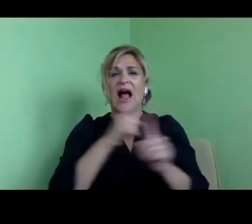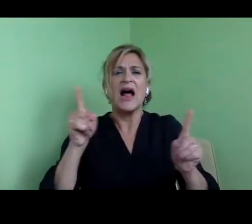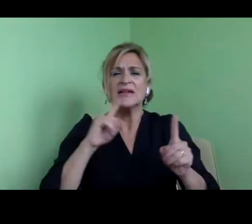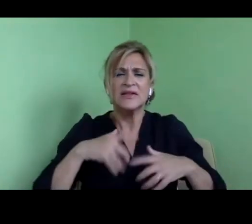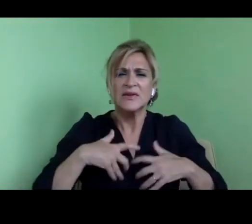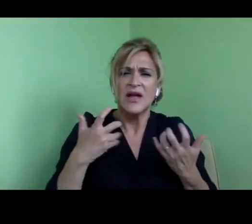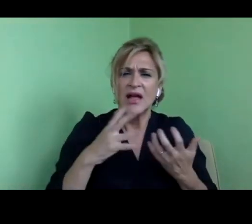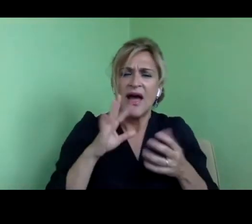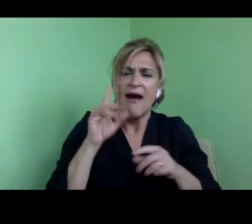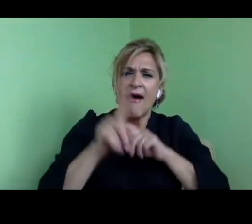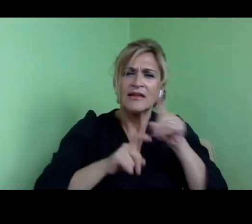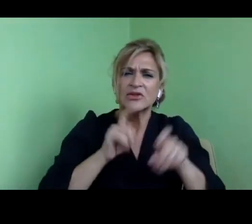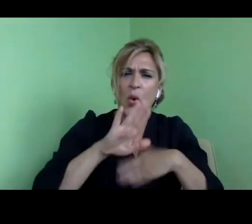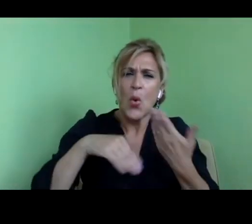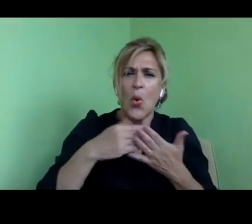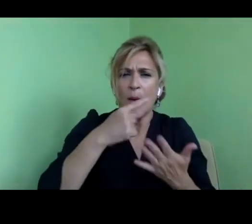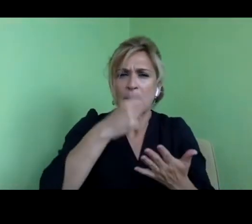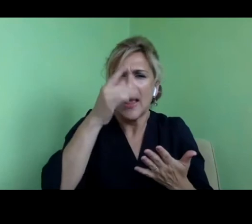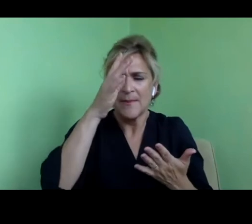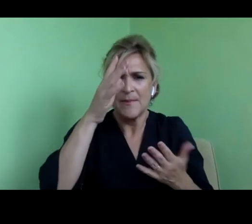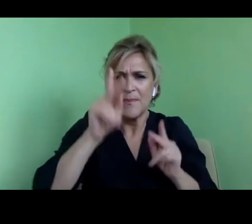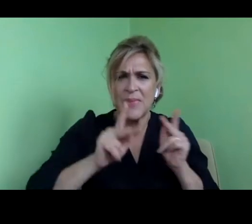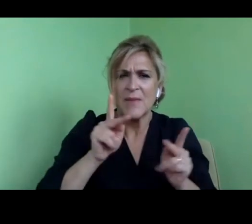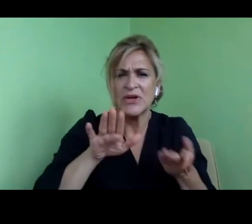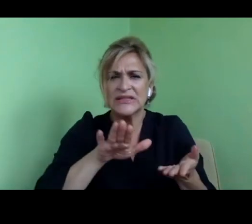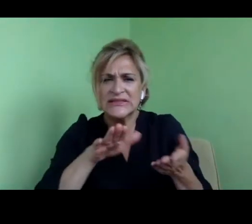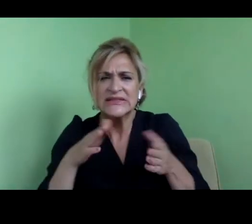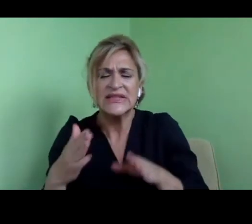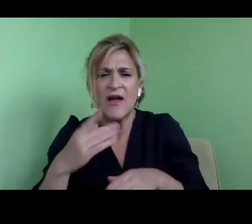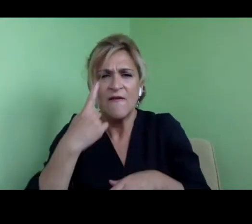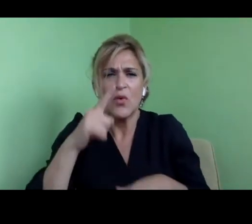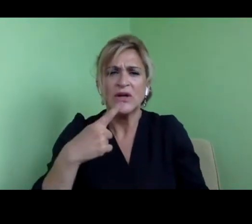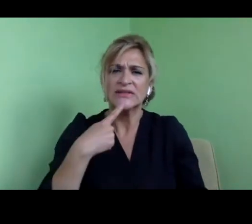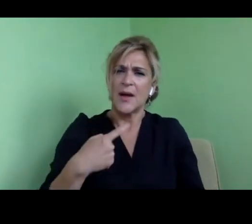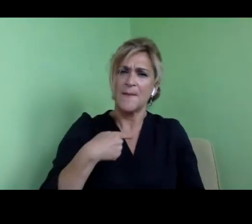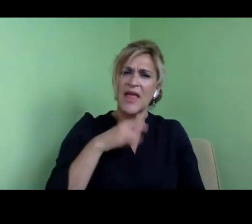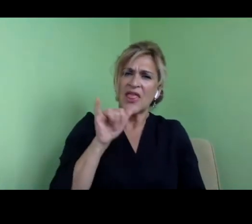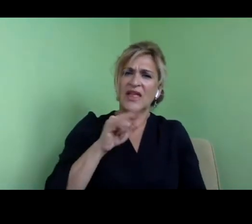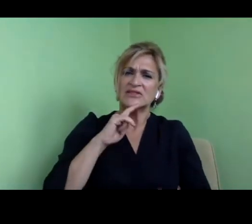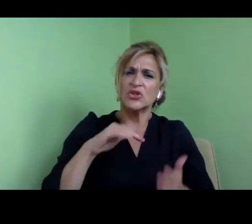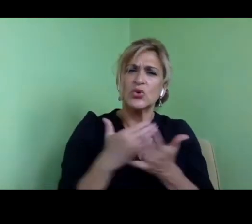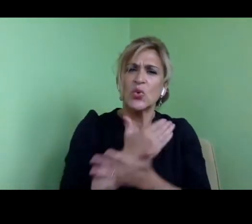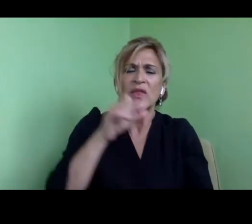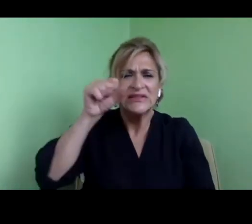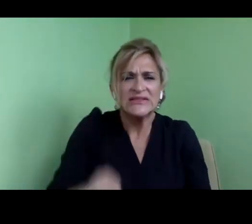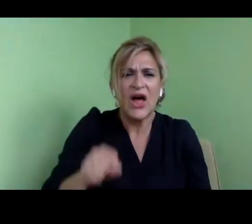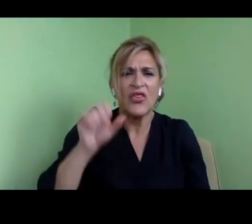asking after all Black people have fought and died for, tell me, is this the new South Africa?